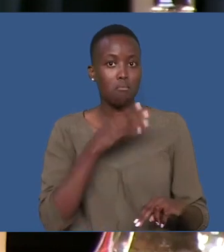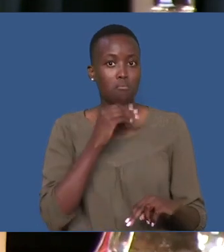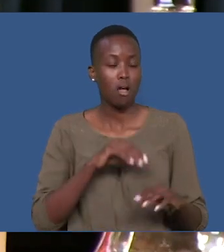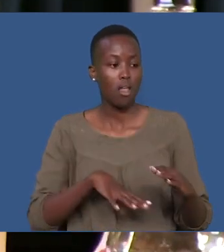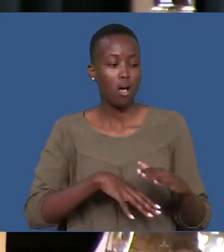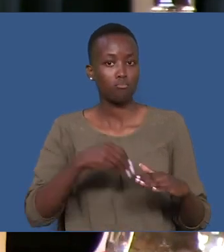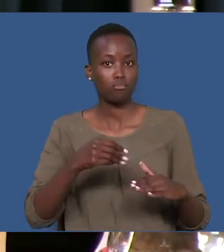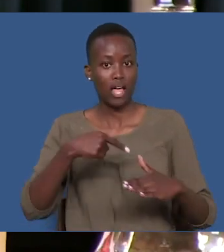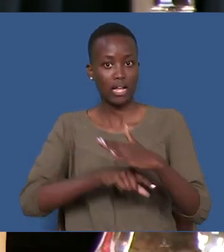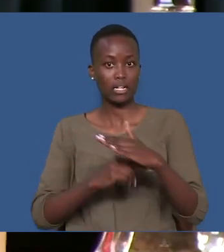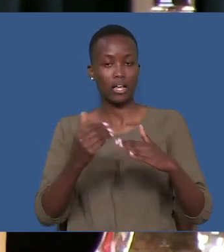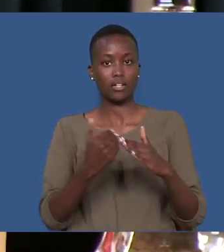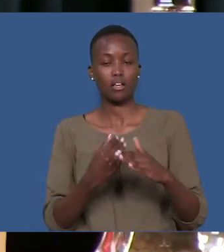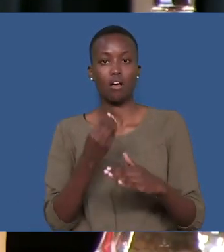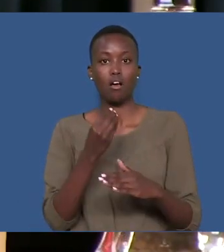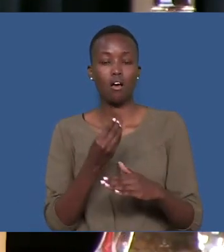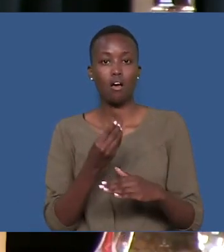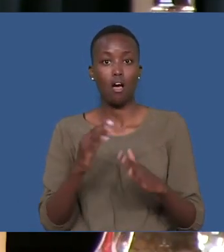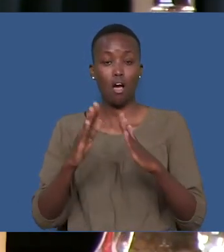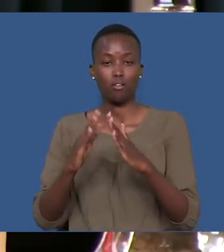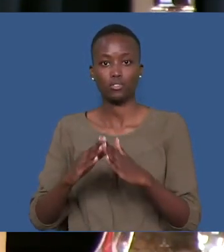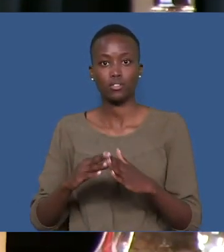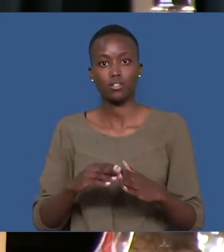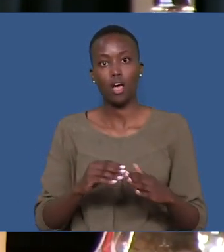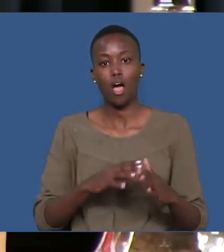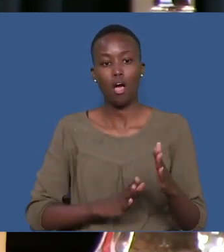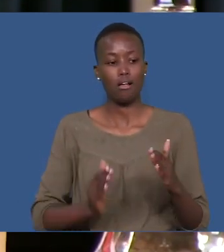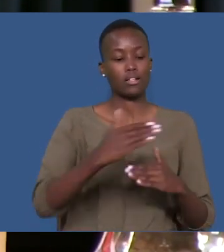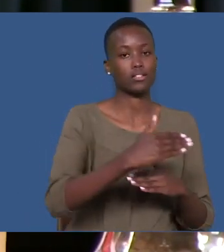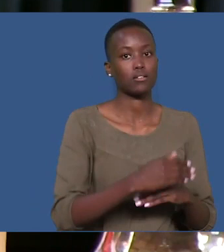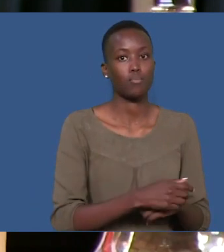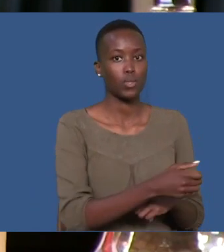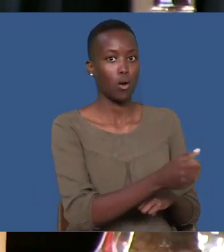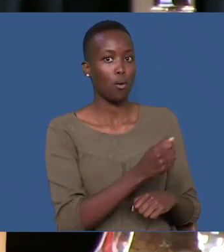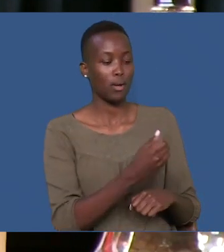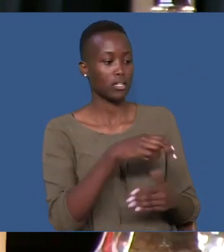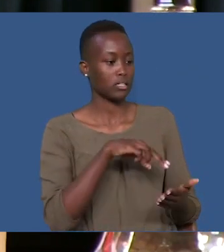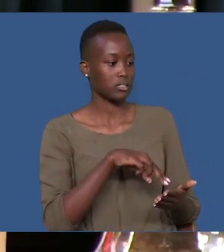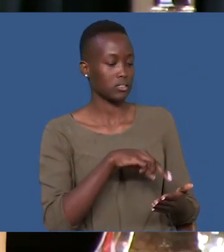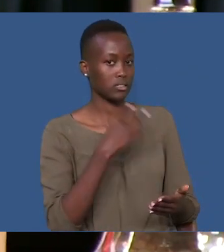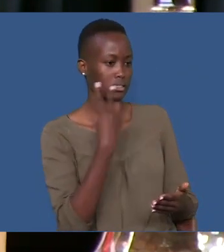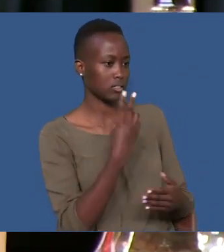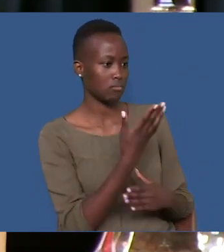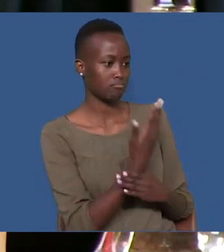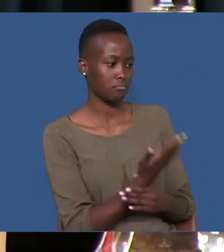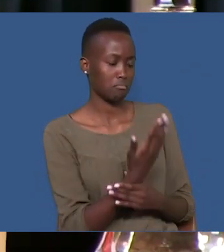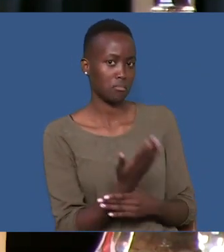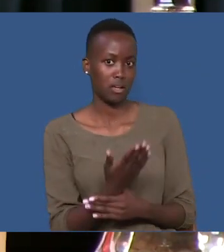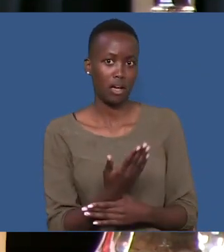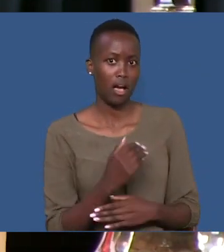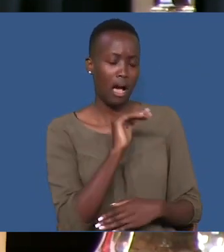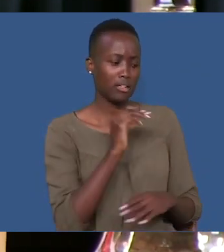went back into his house, got some food, and went to the back door. He opened the door and found the beggar standing there. He asked the beggar to